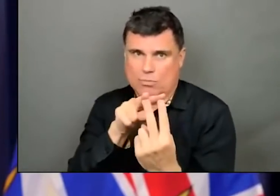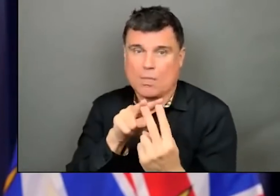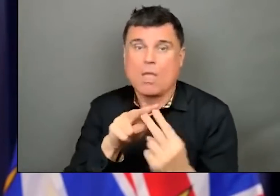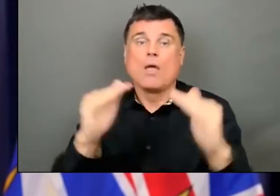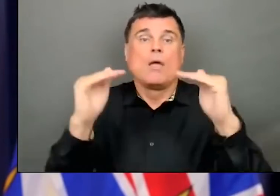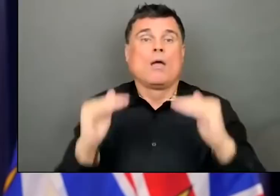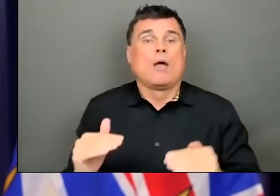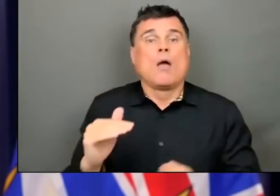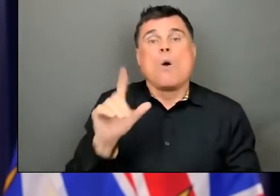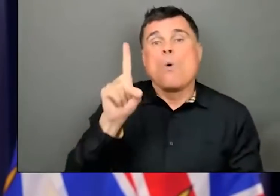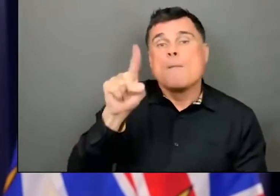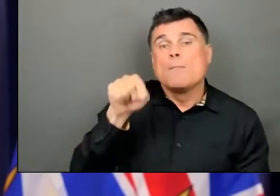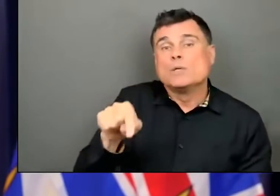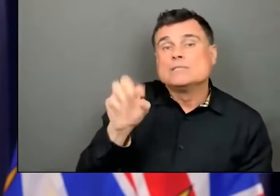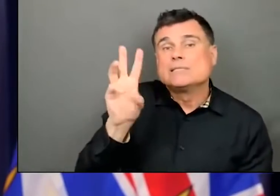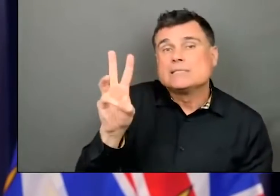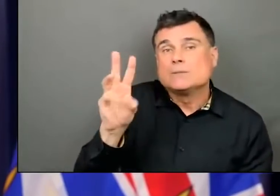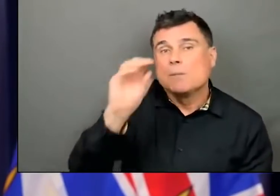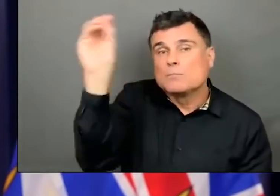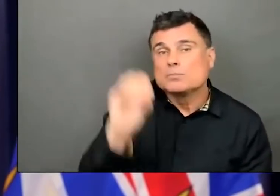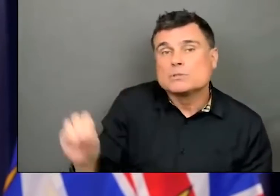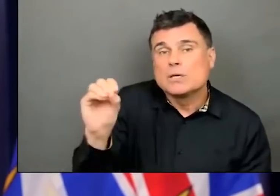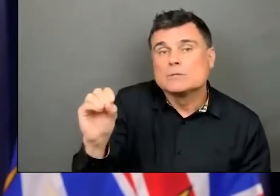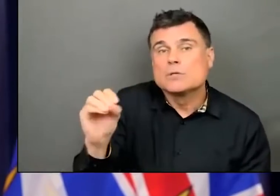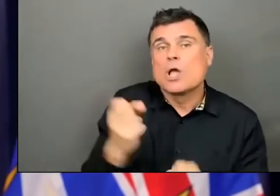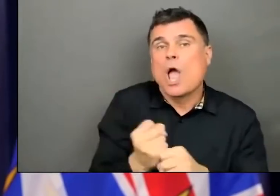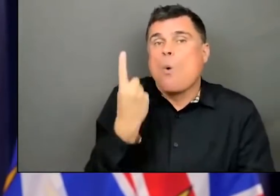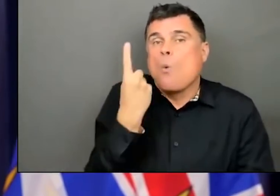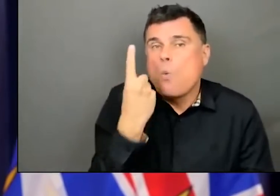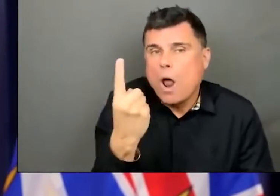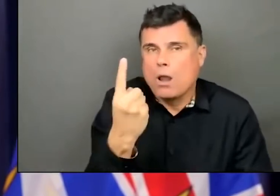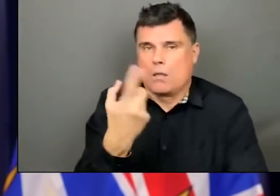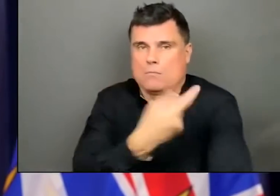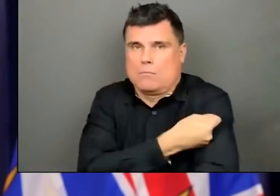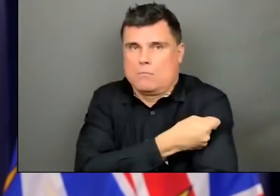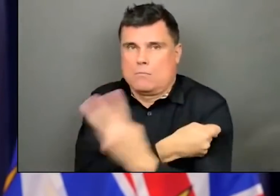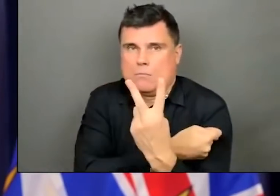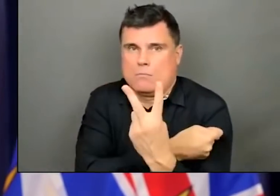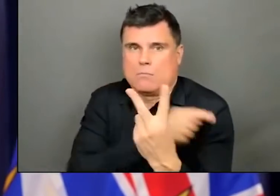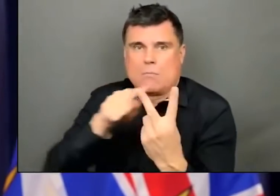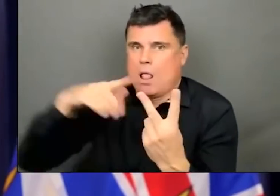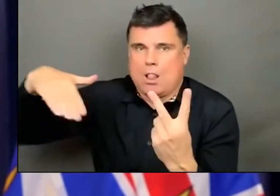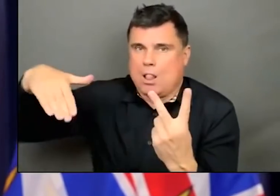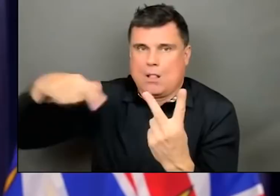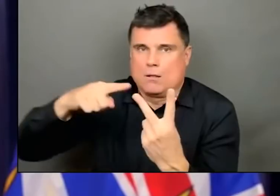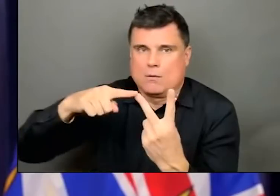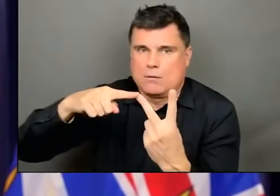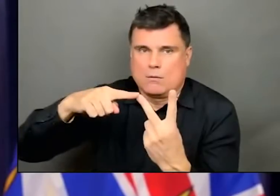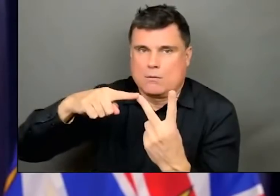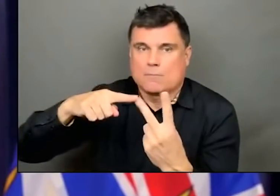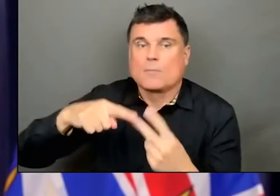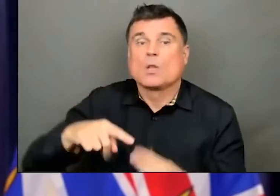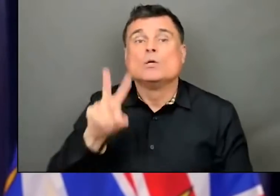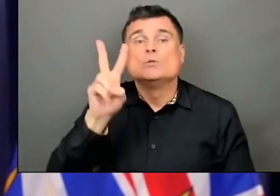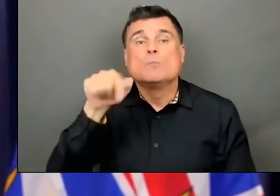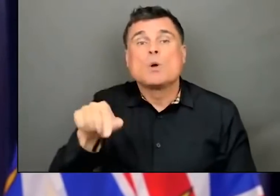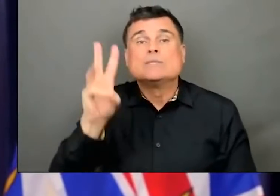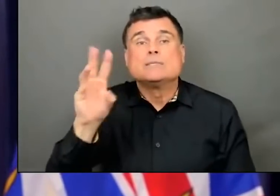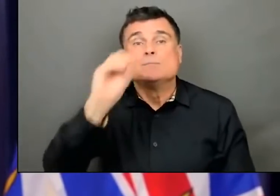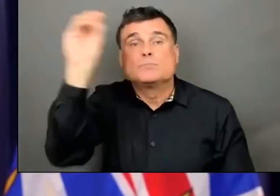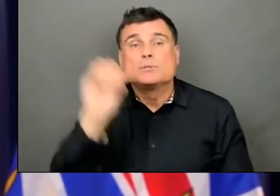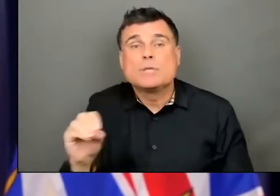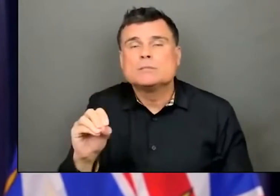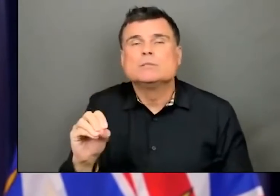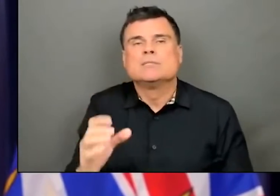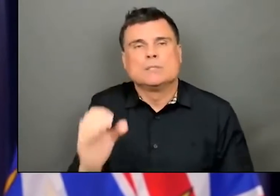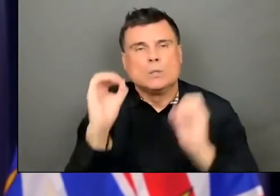and 3,325, or 2.6%, are not yet vaccinated and on unpaid leave.